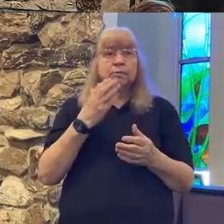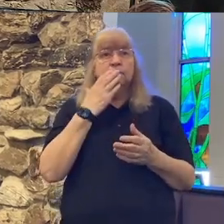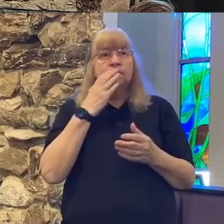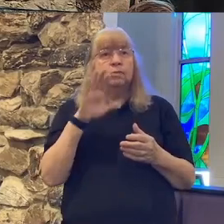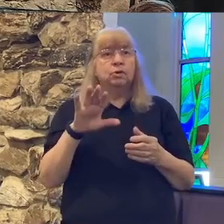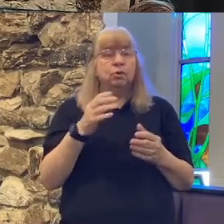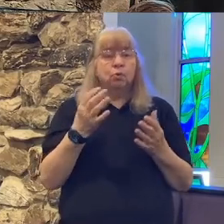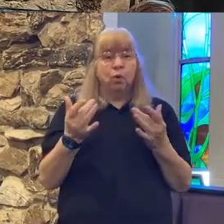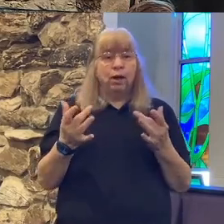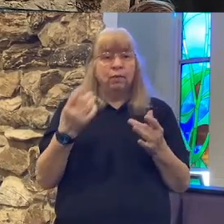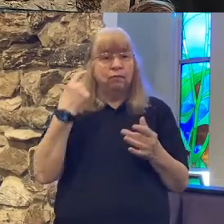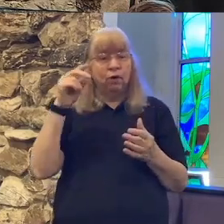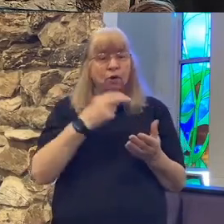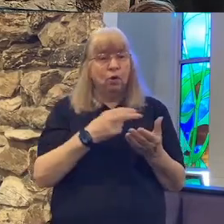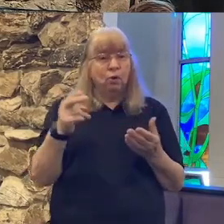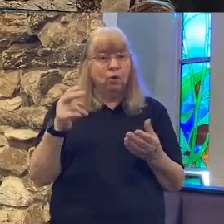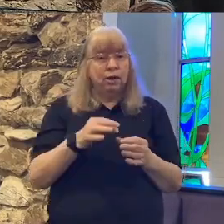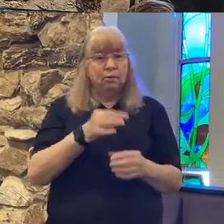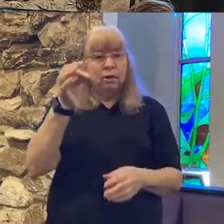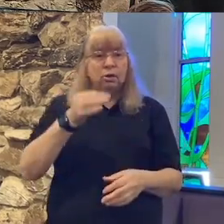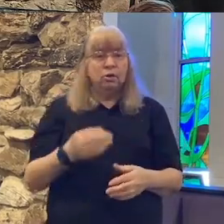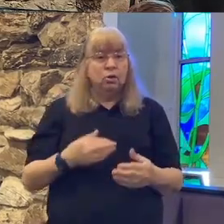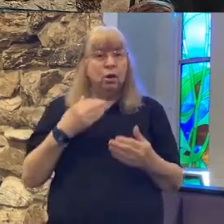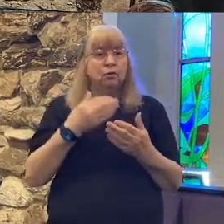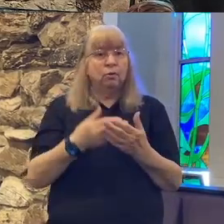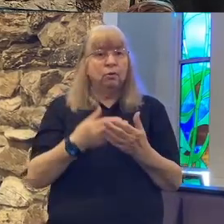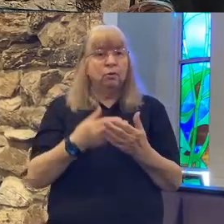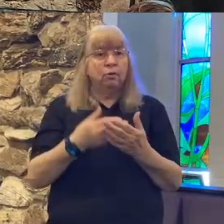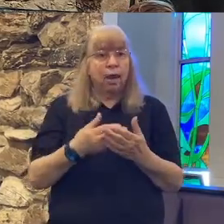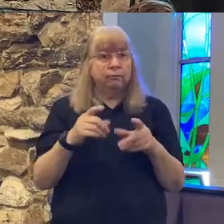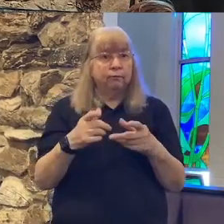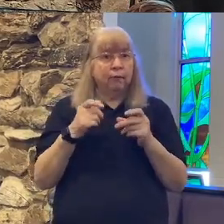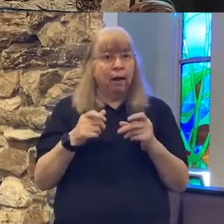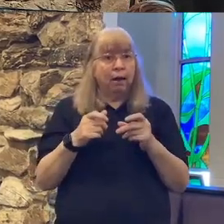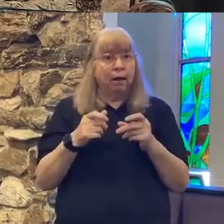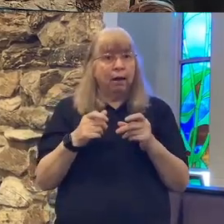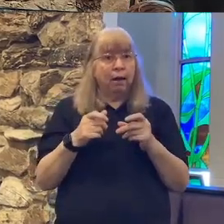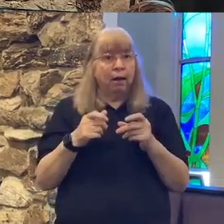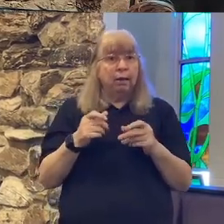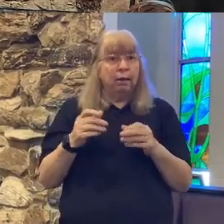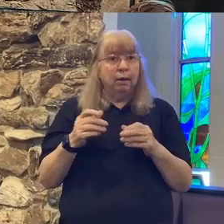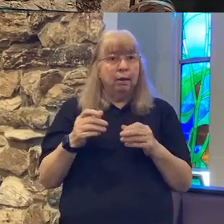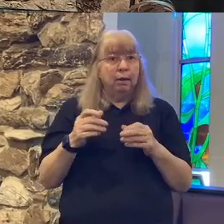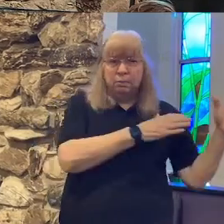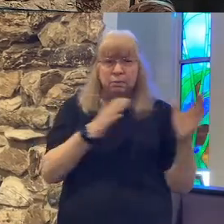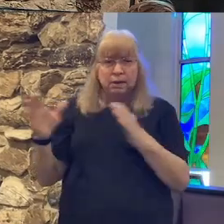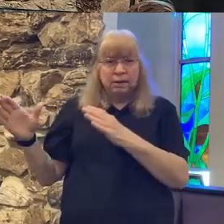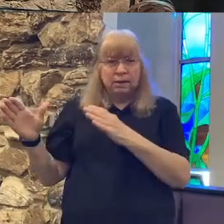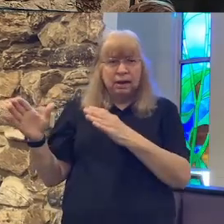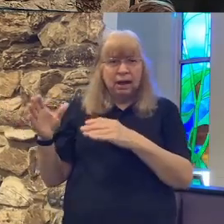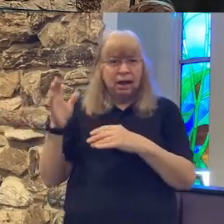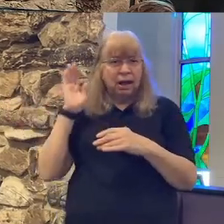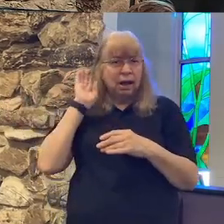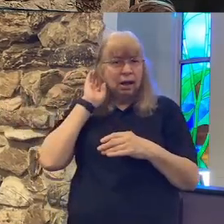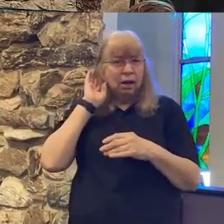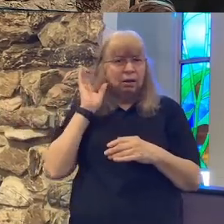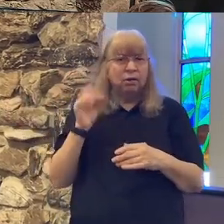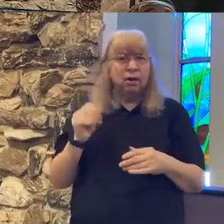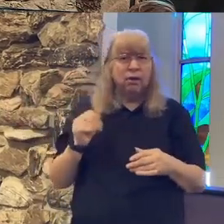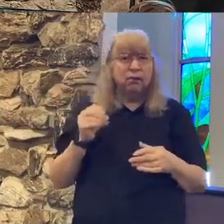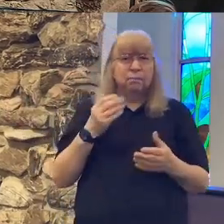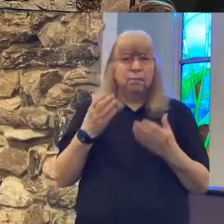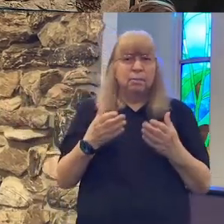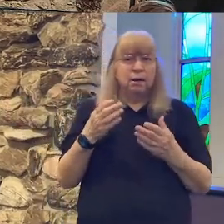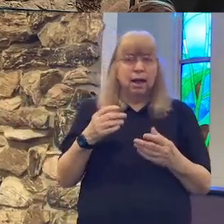for the Holy Spirit to arrive, and then all of a sudden it is this whoosh of the sound, kind of like what we would think of as a tornado